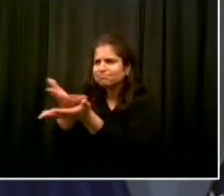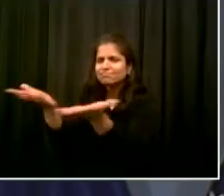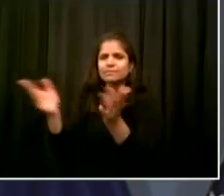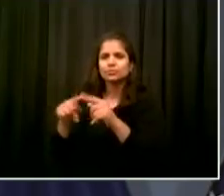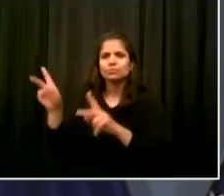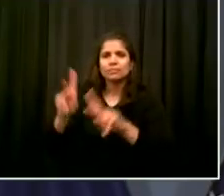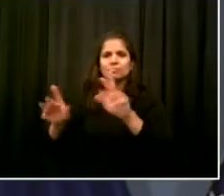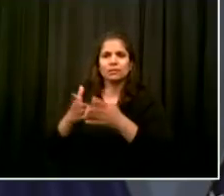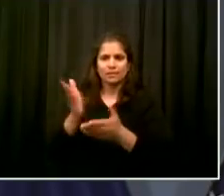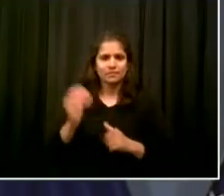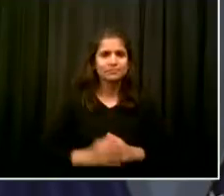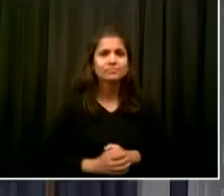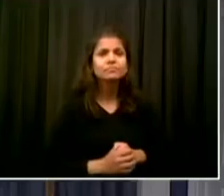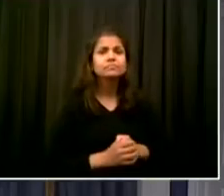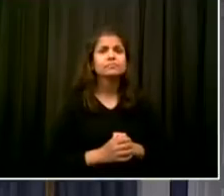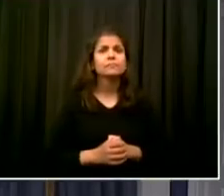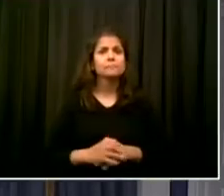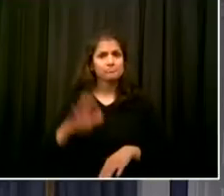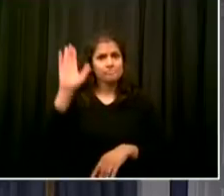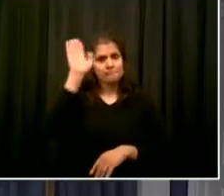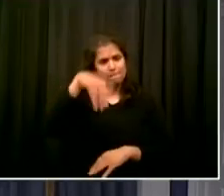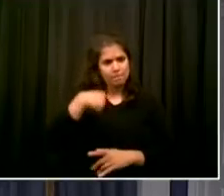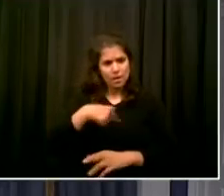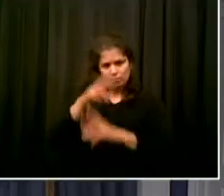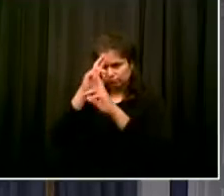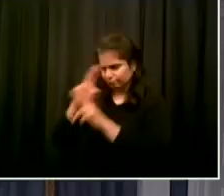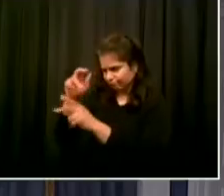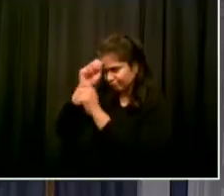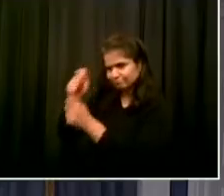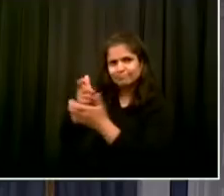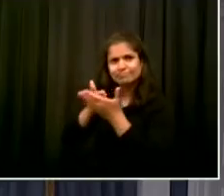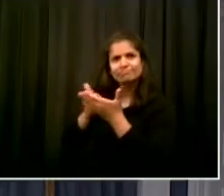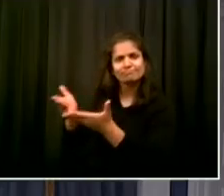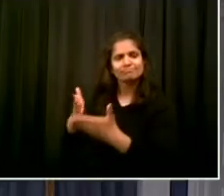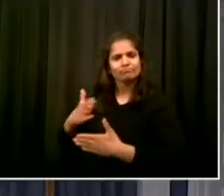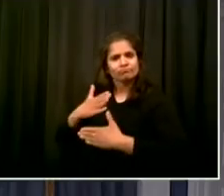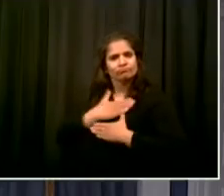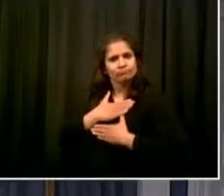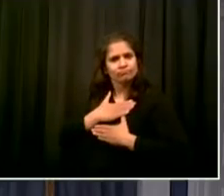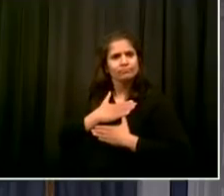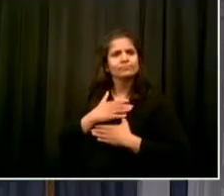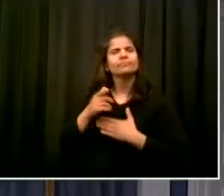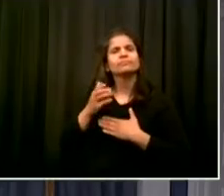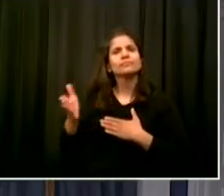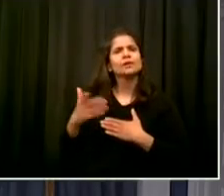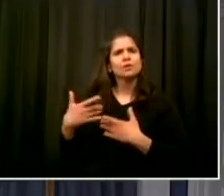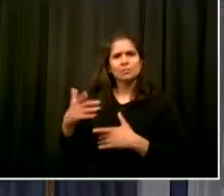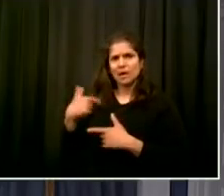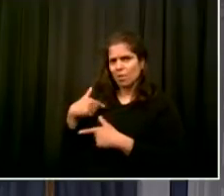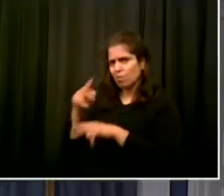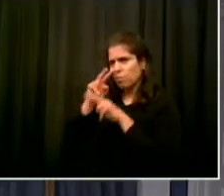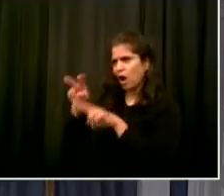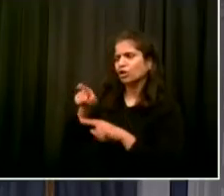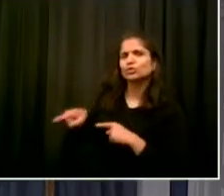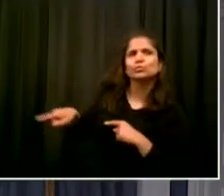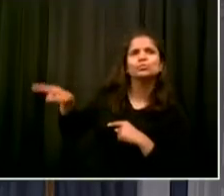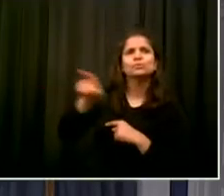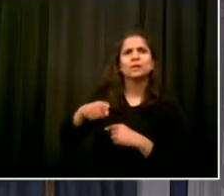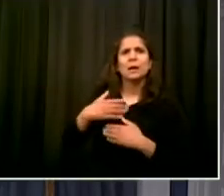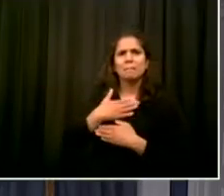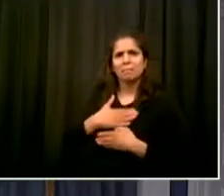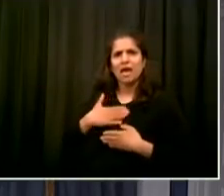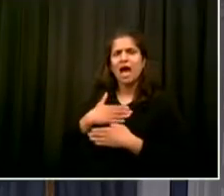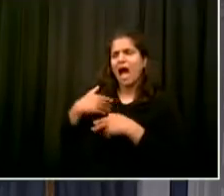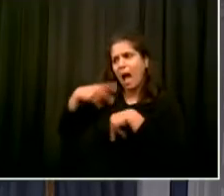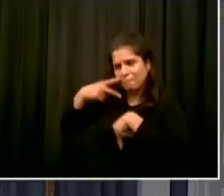honor is given to all of you. And I've watched you, I have admired you, and I look forward to being a true partner even more in